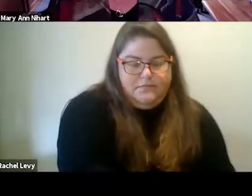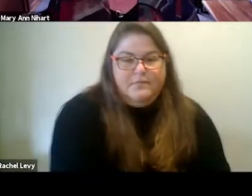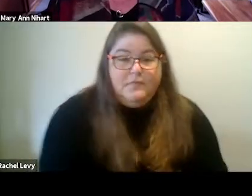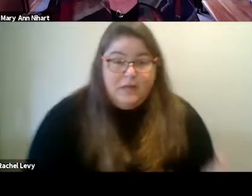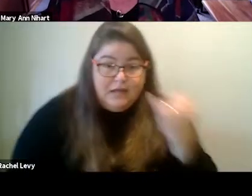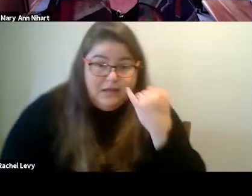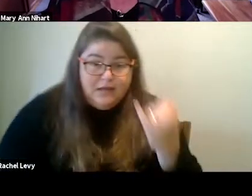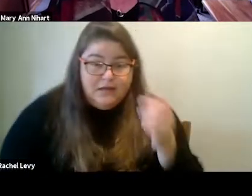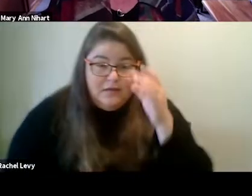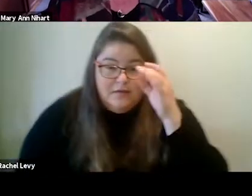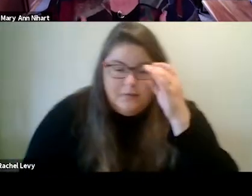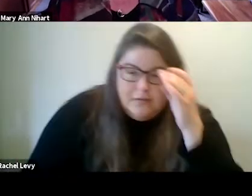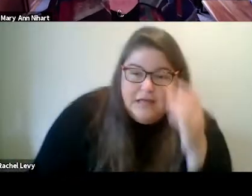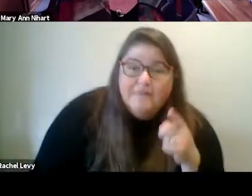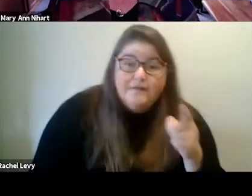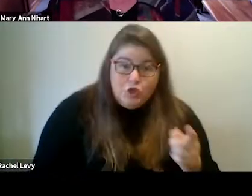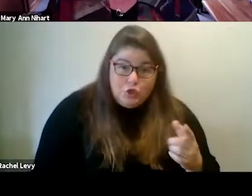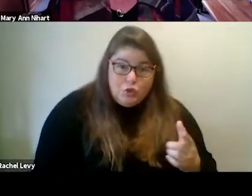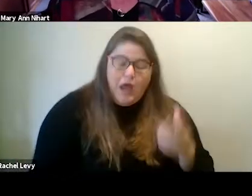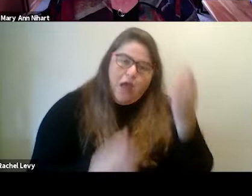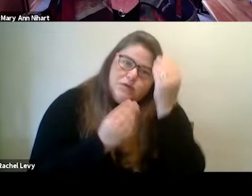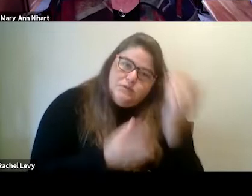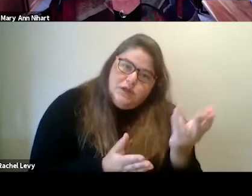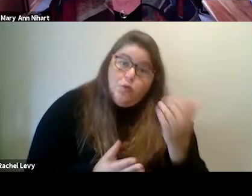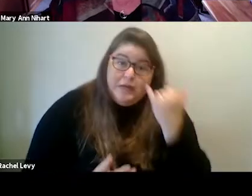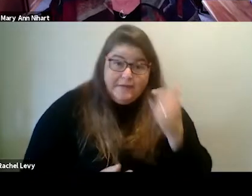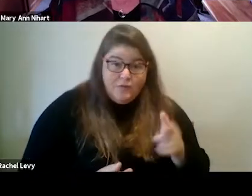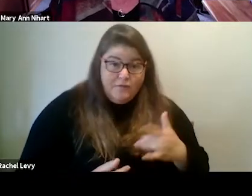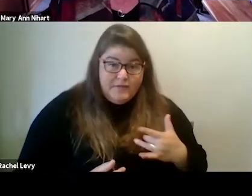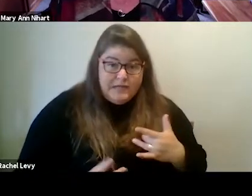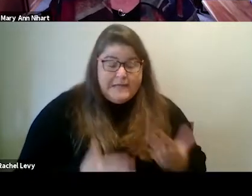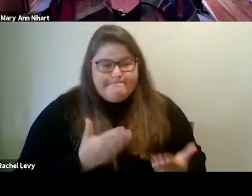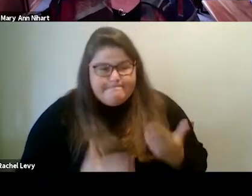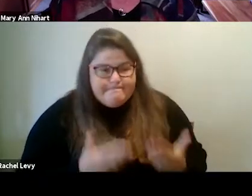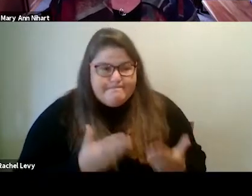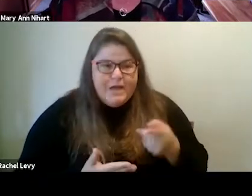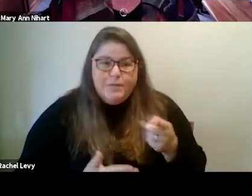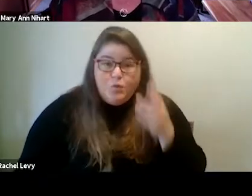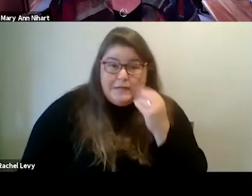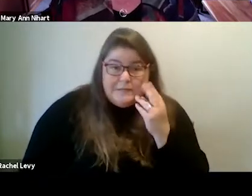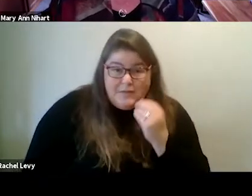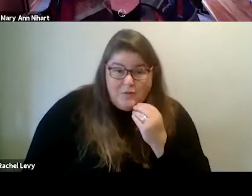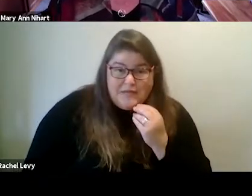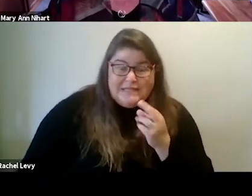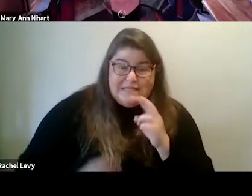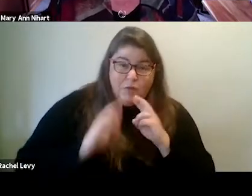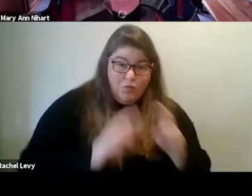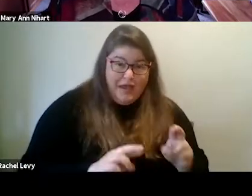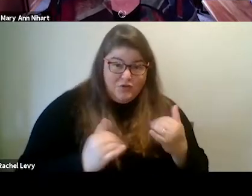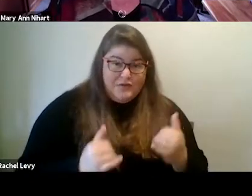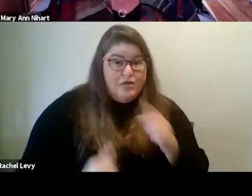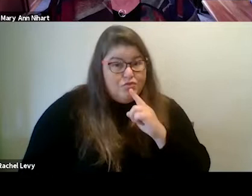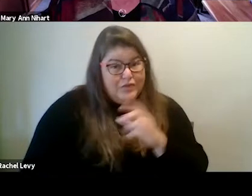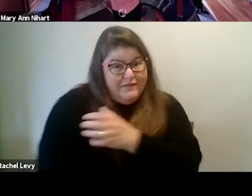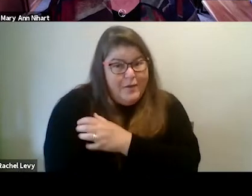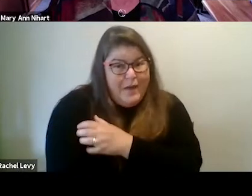sensitive, if you feel like you might experience a reaction to this, this is a pretty